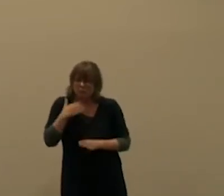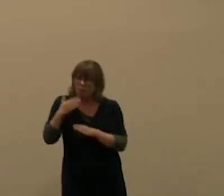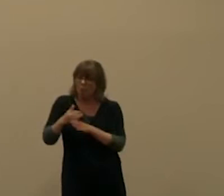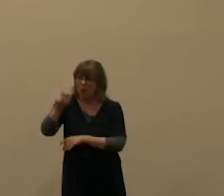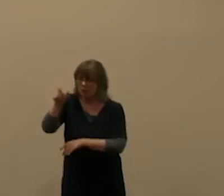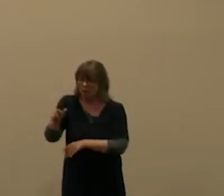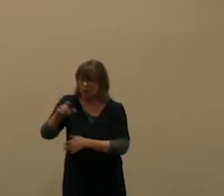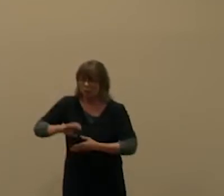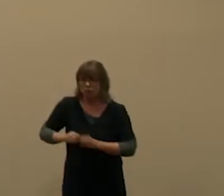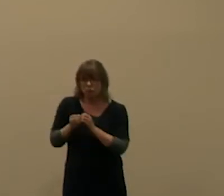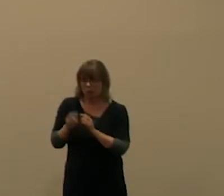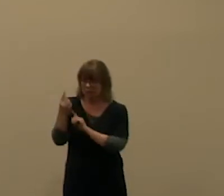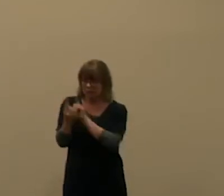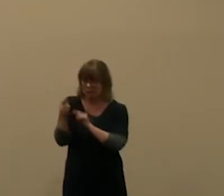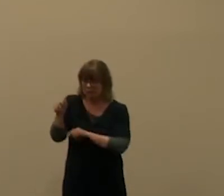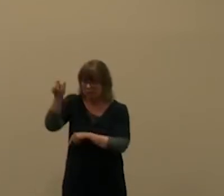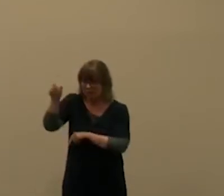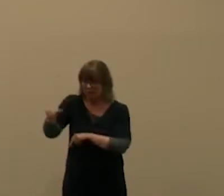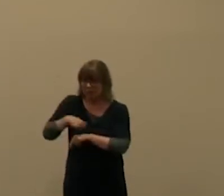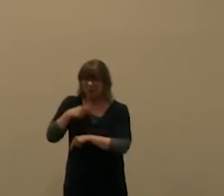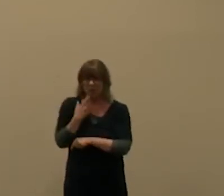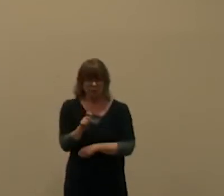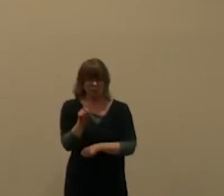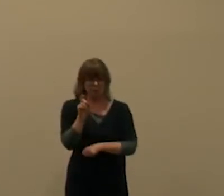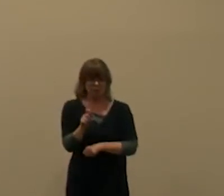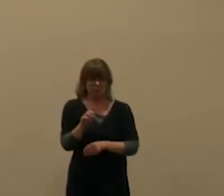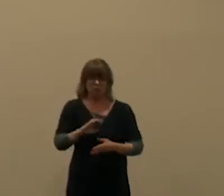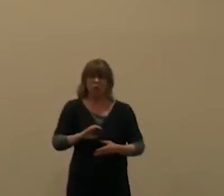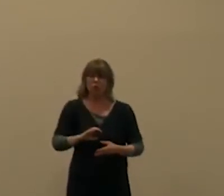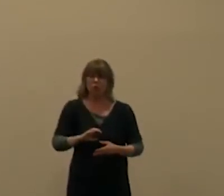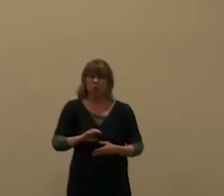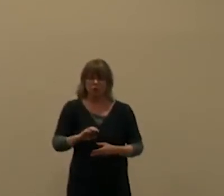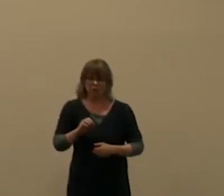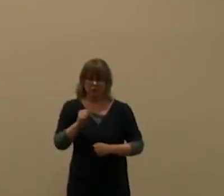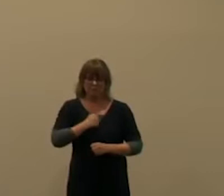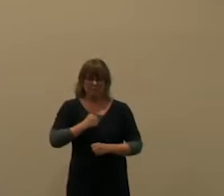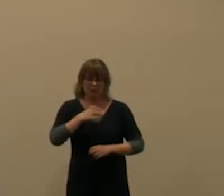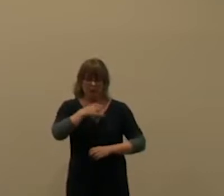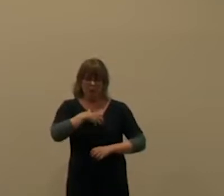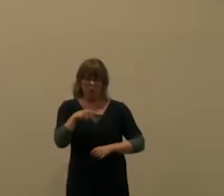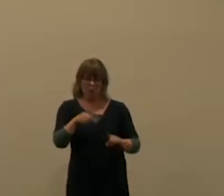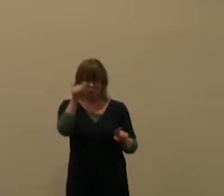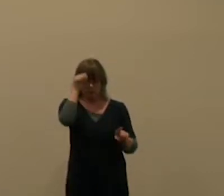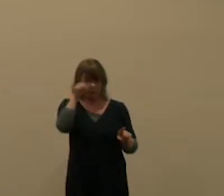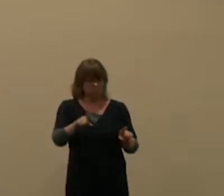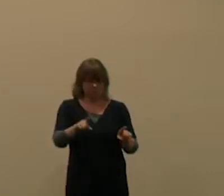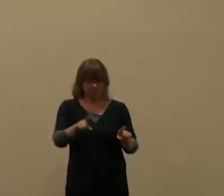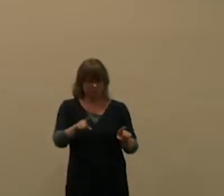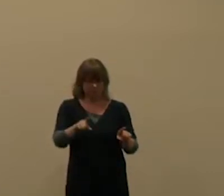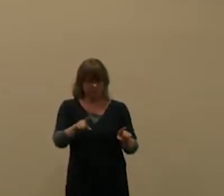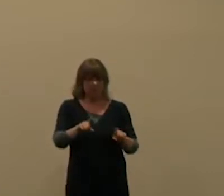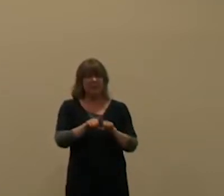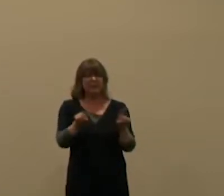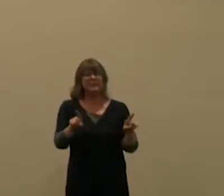make a meeting for that customer, and then I'll just click on create a meeting and I'll see my own logo there. So I know, okay, no, I should do that from